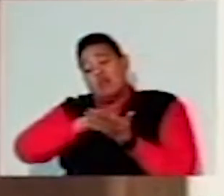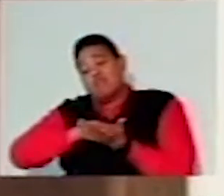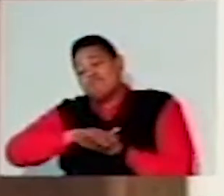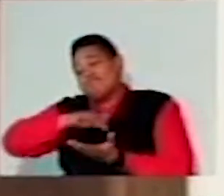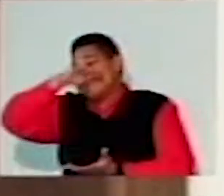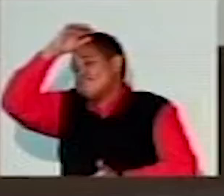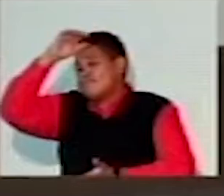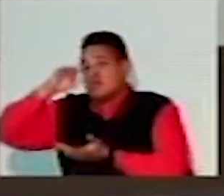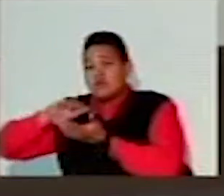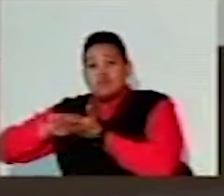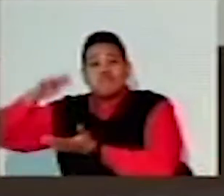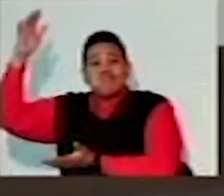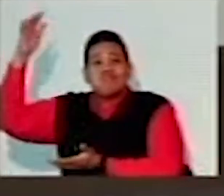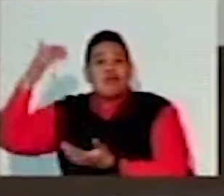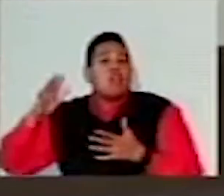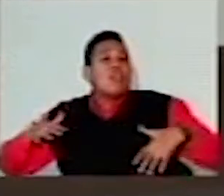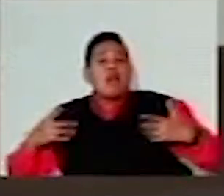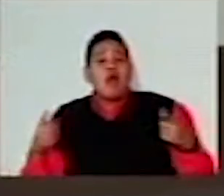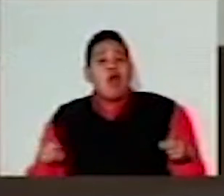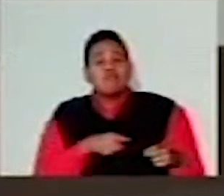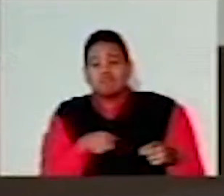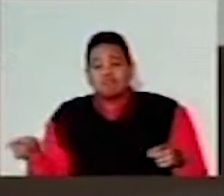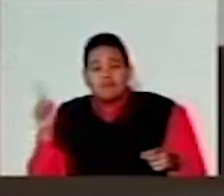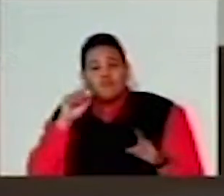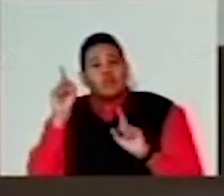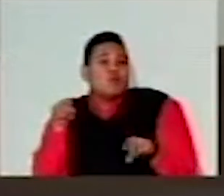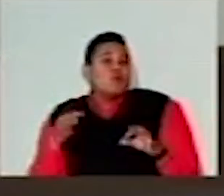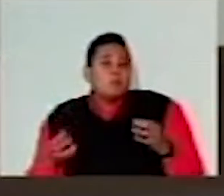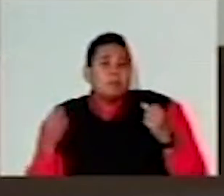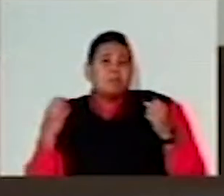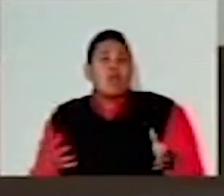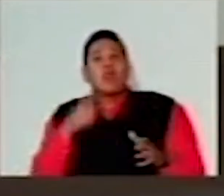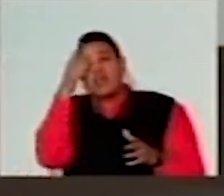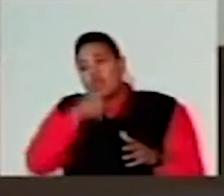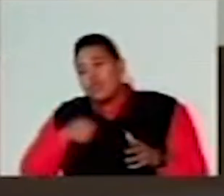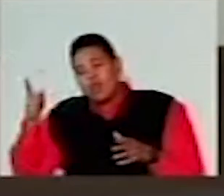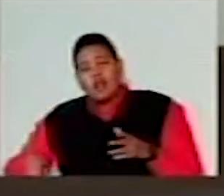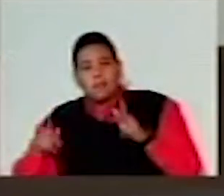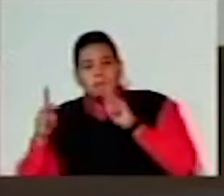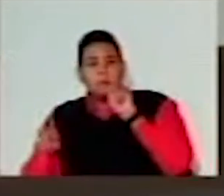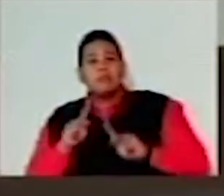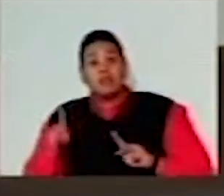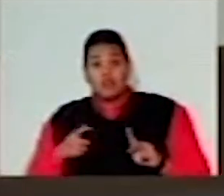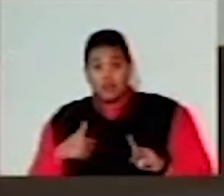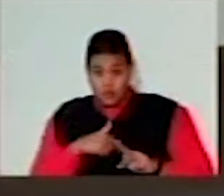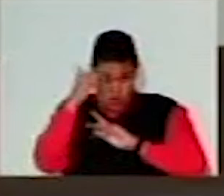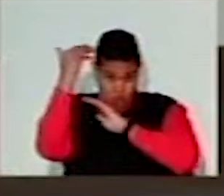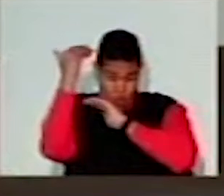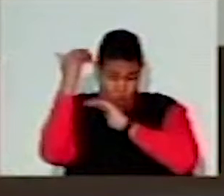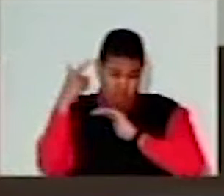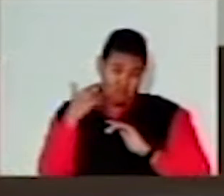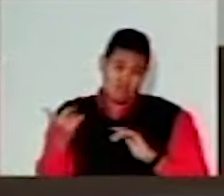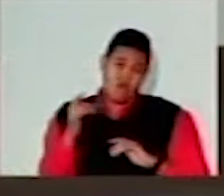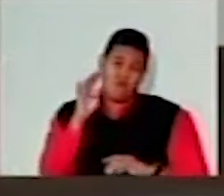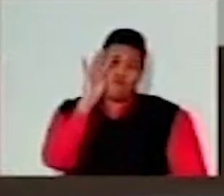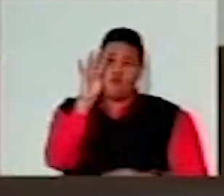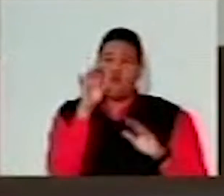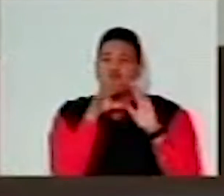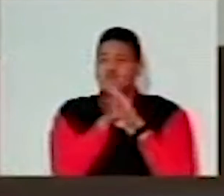tried. And initially, Mr. Speaker, we hope, at the moment we only have 4